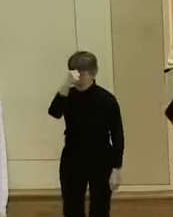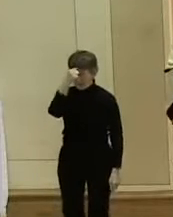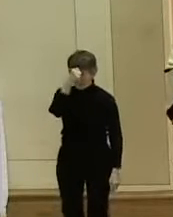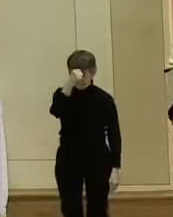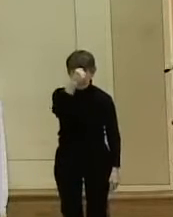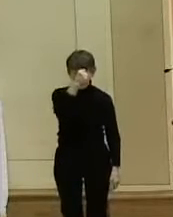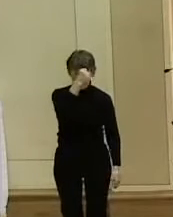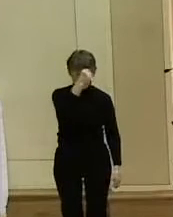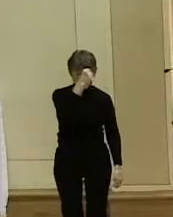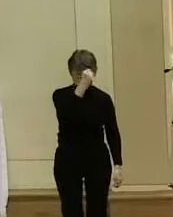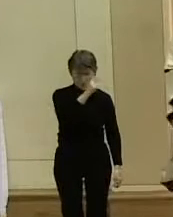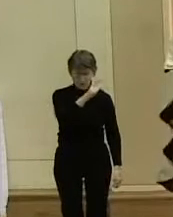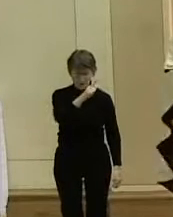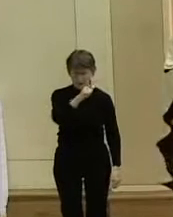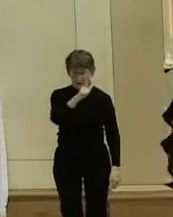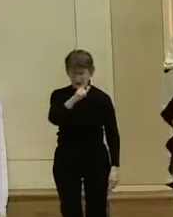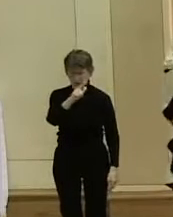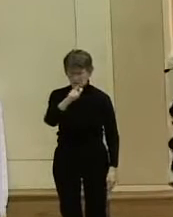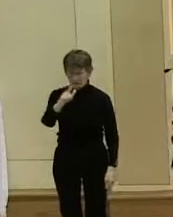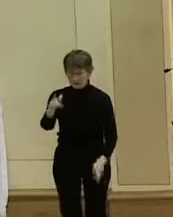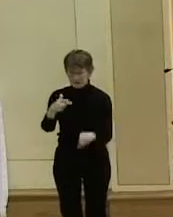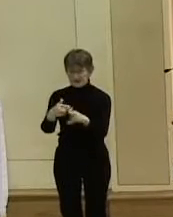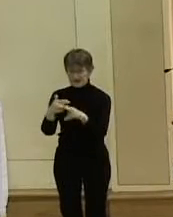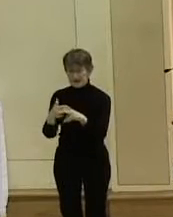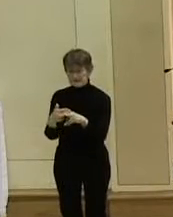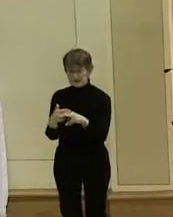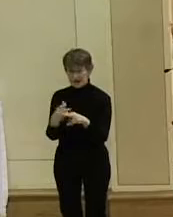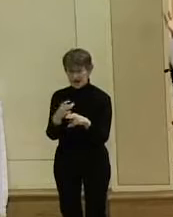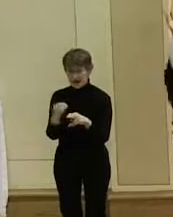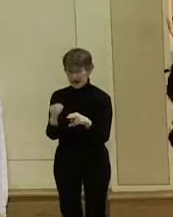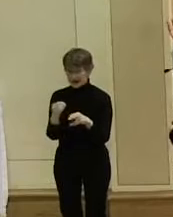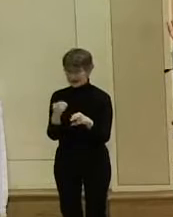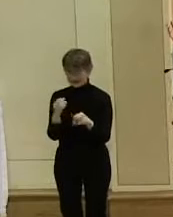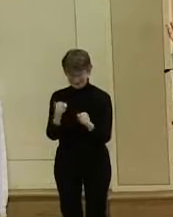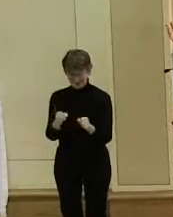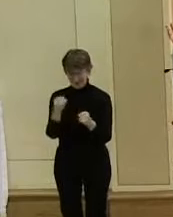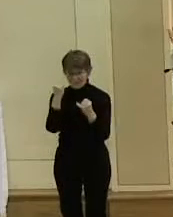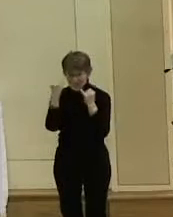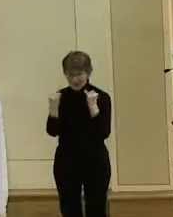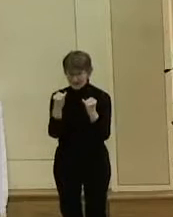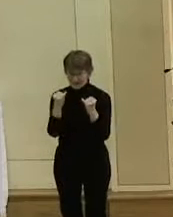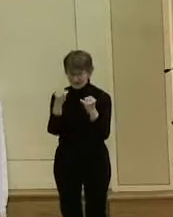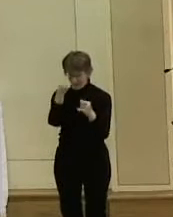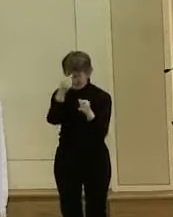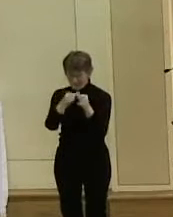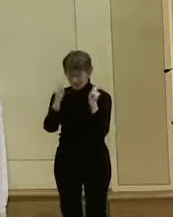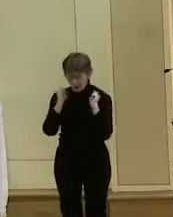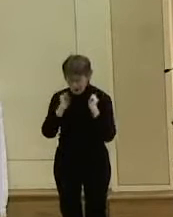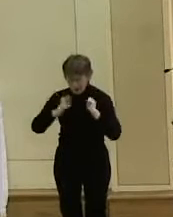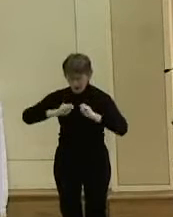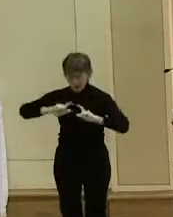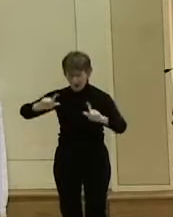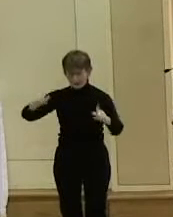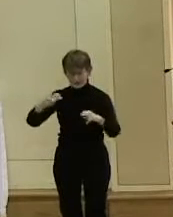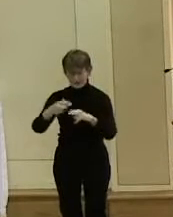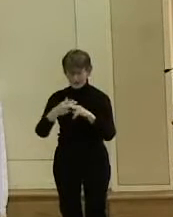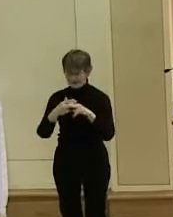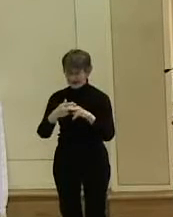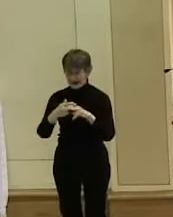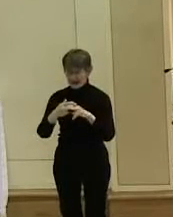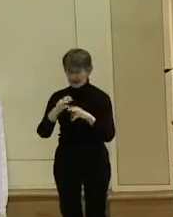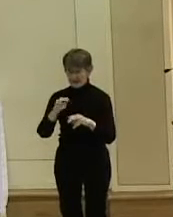someone was in the elevator, he says, I don't know your name. I'm just a visitor here. Can you imagine? He knew people like